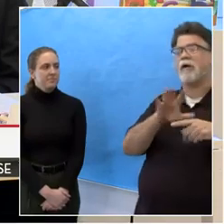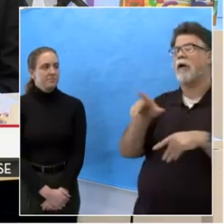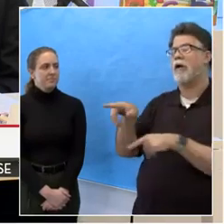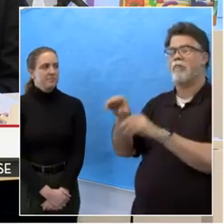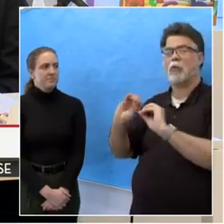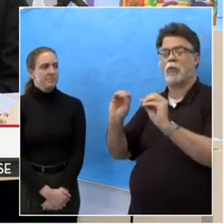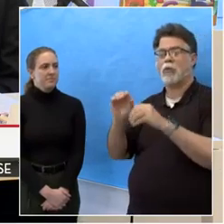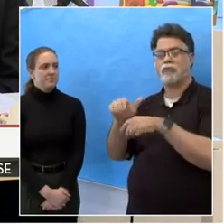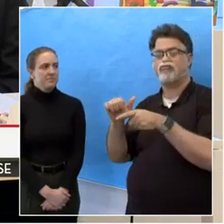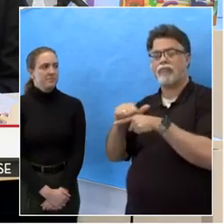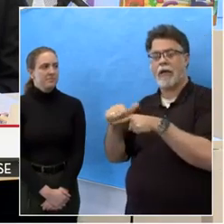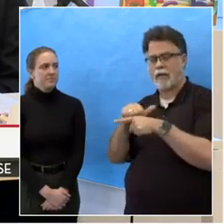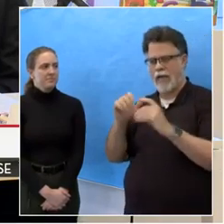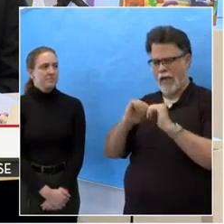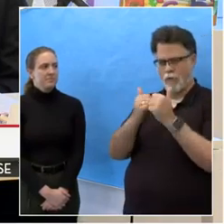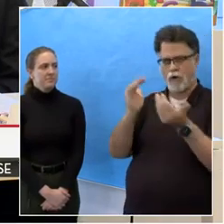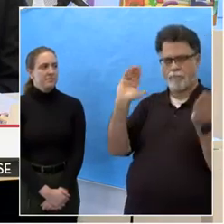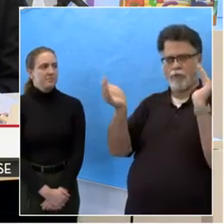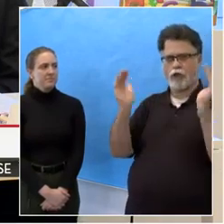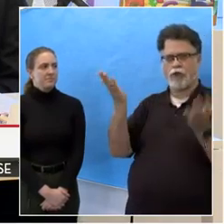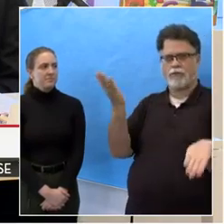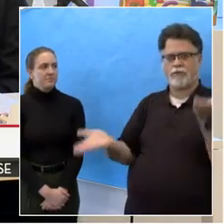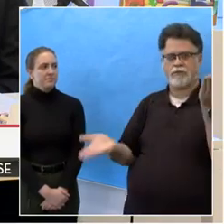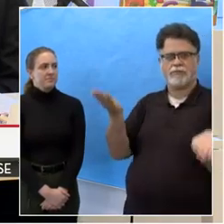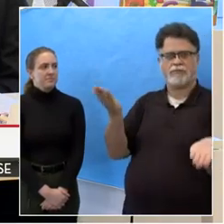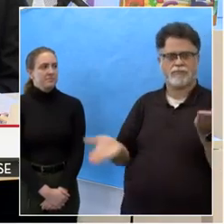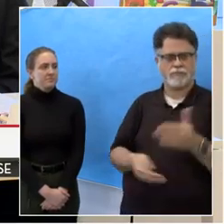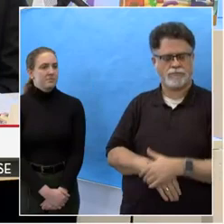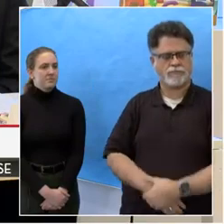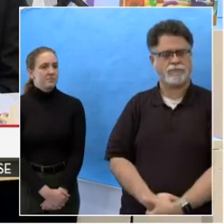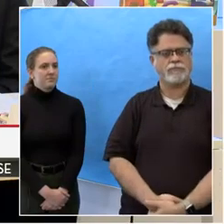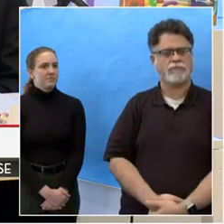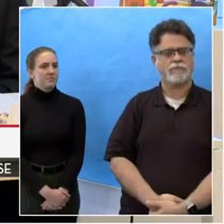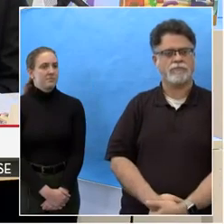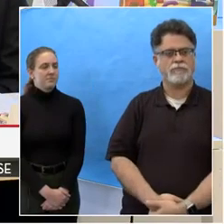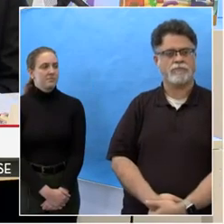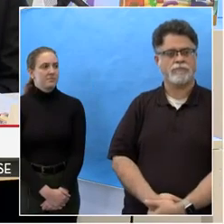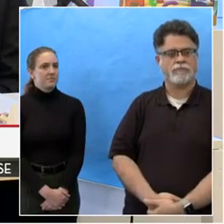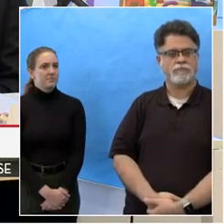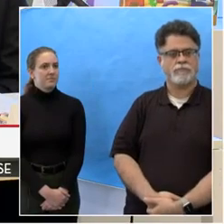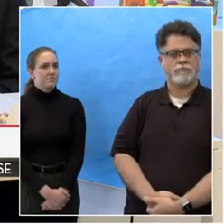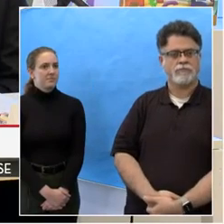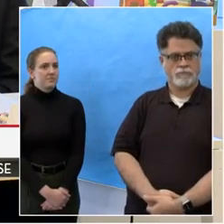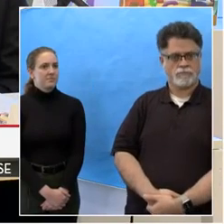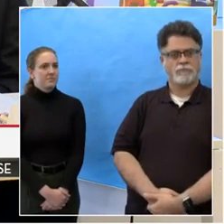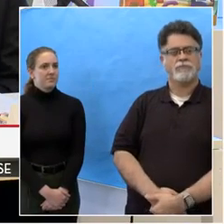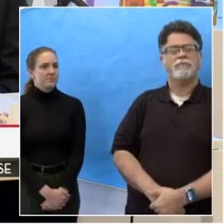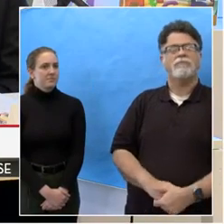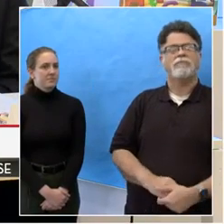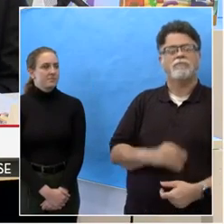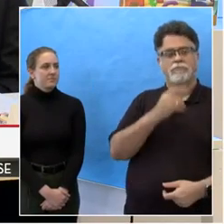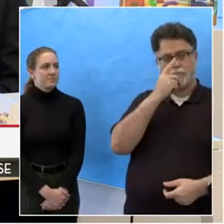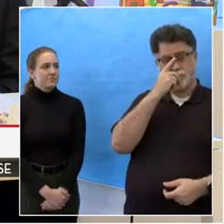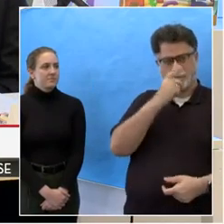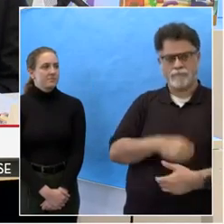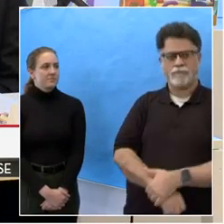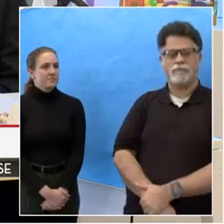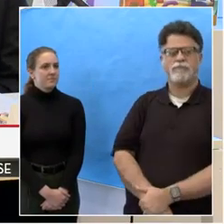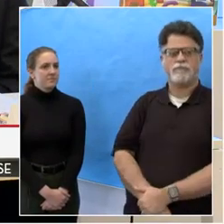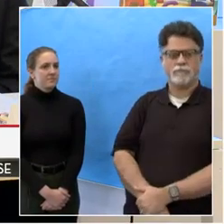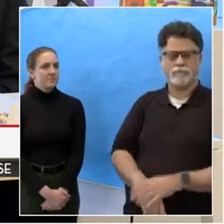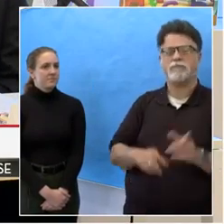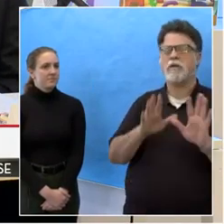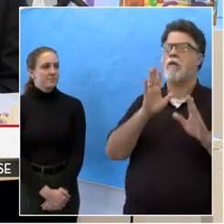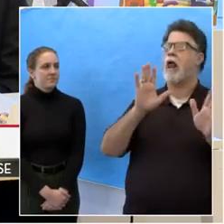a little ways away from the actual implementation on the day-to-day basis, but I do think that there are lots of opportunities to lean into the